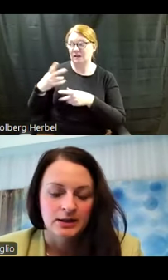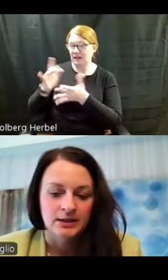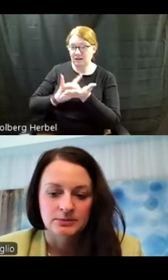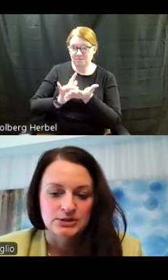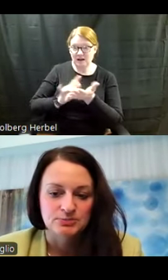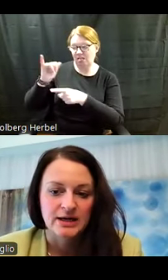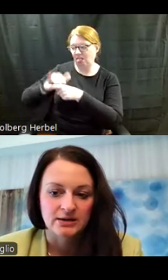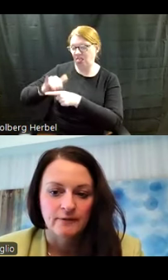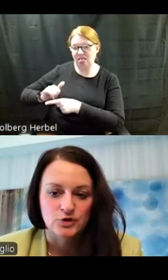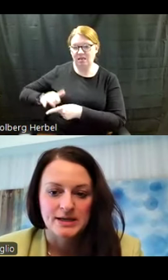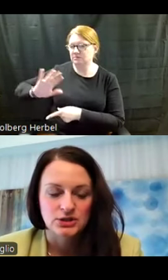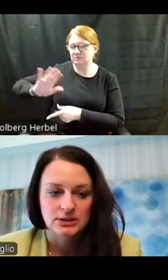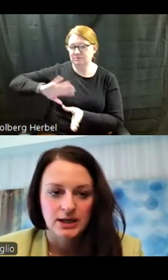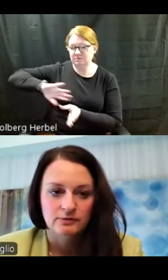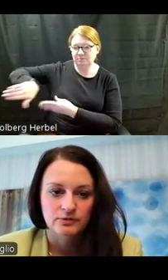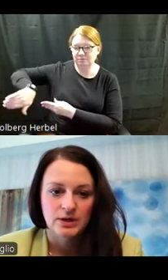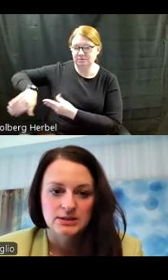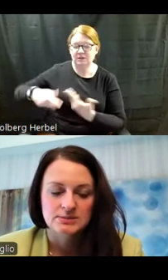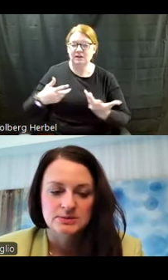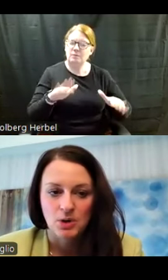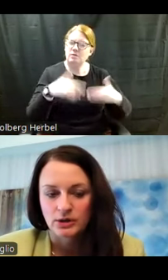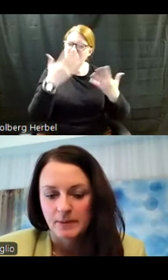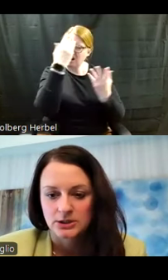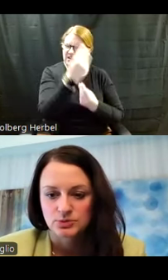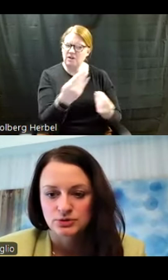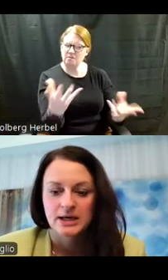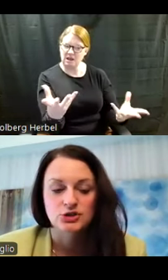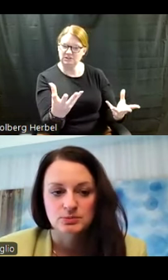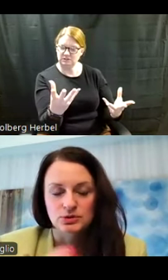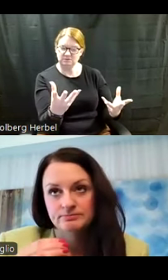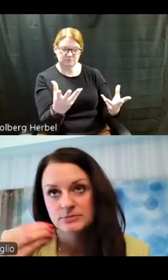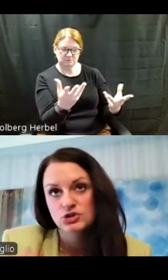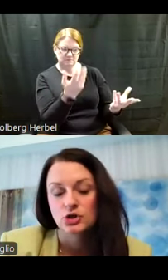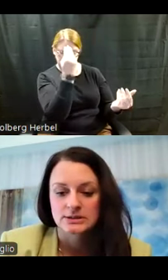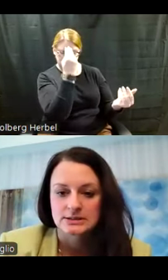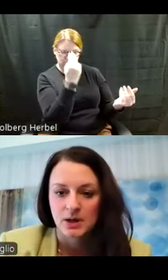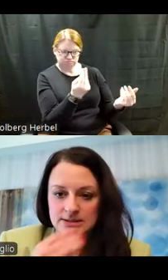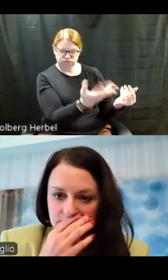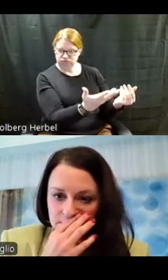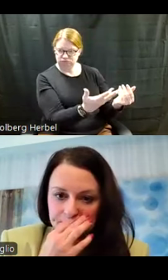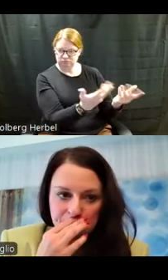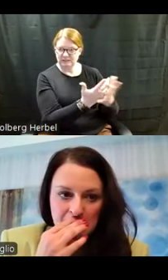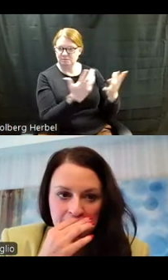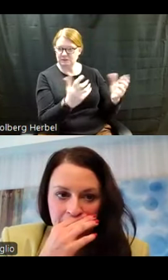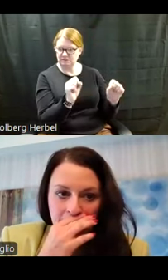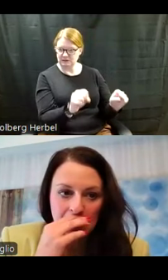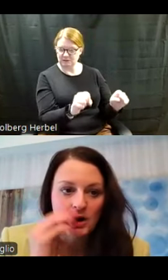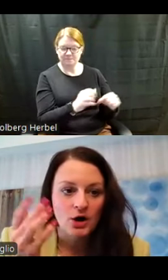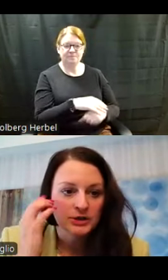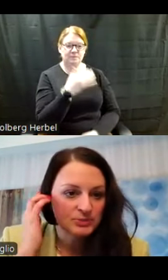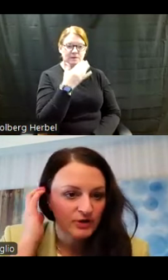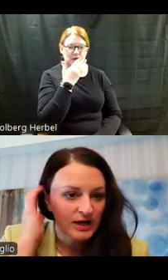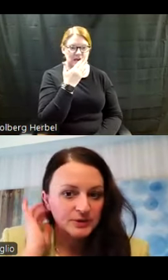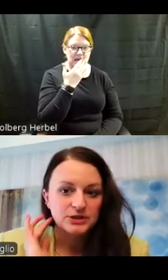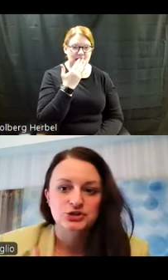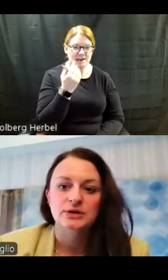and again, just providing that information in kind of as small and manageable chunks as possible.